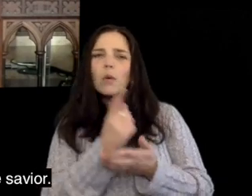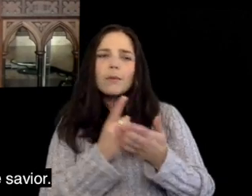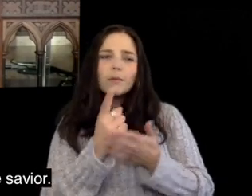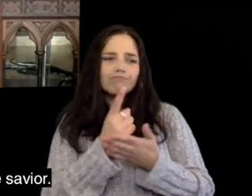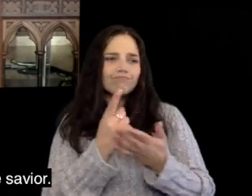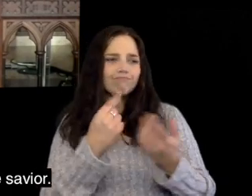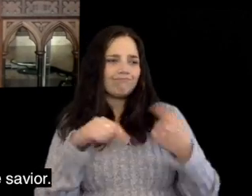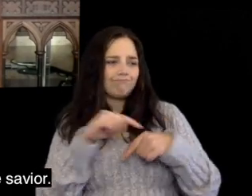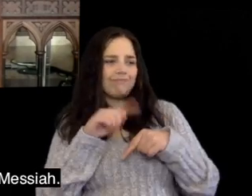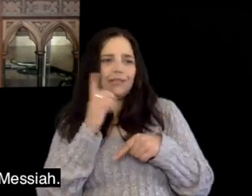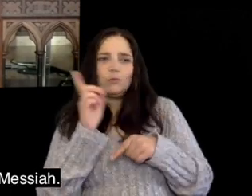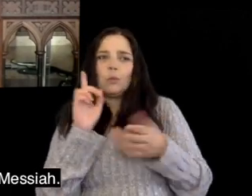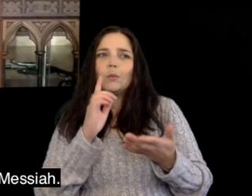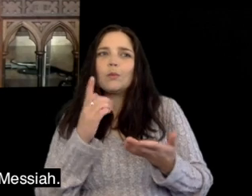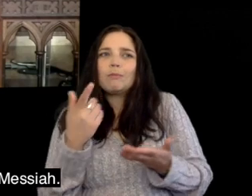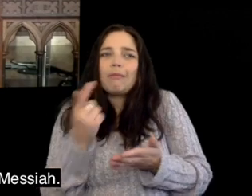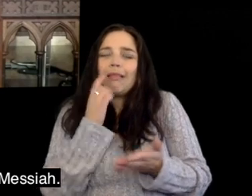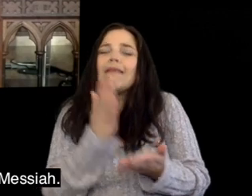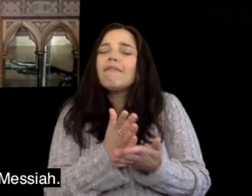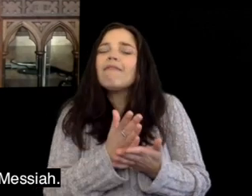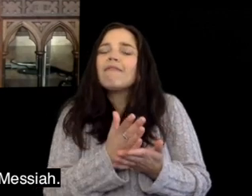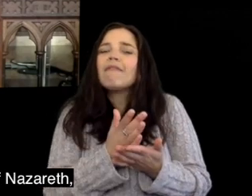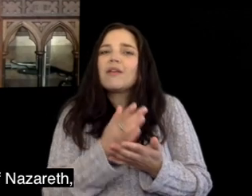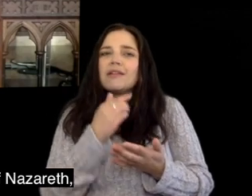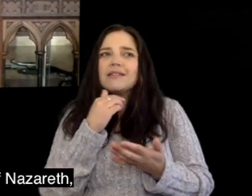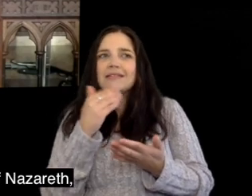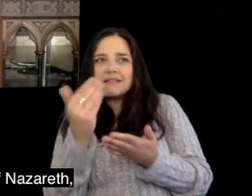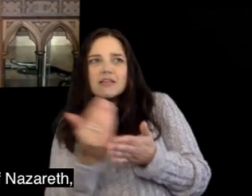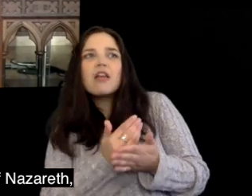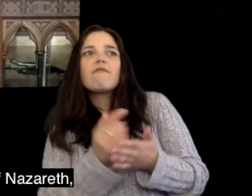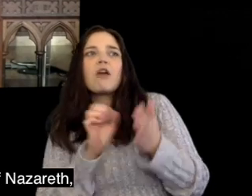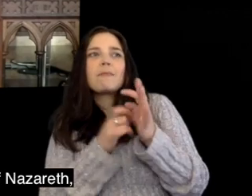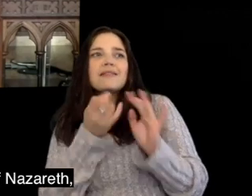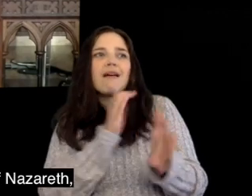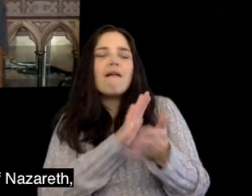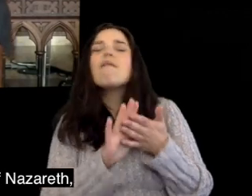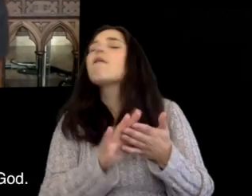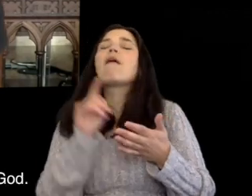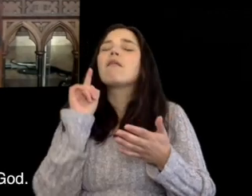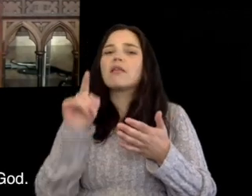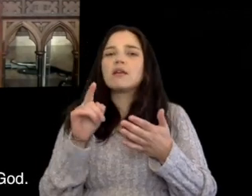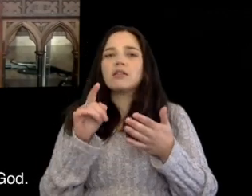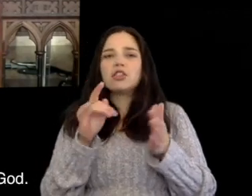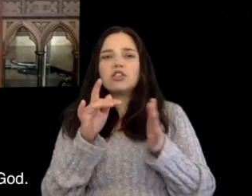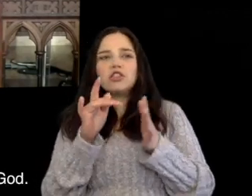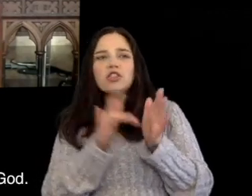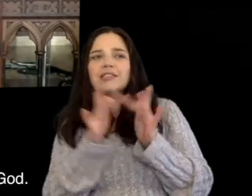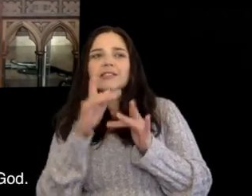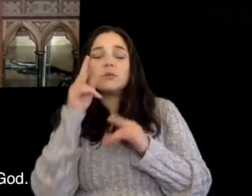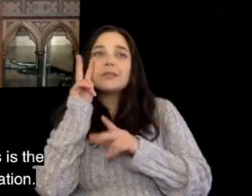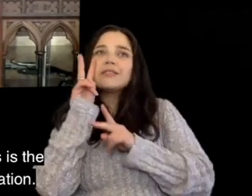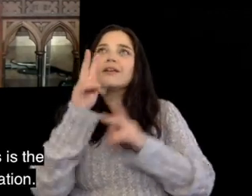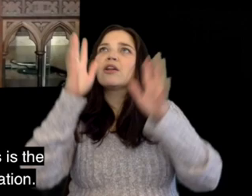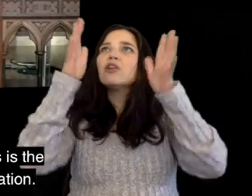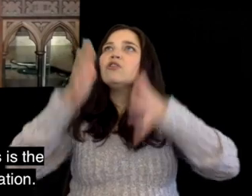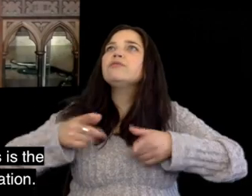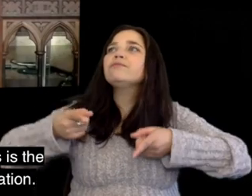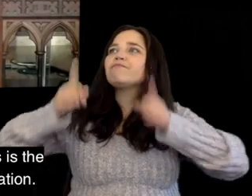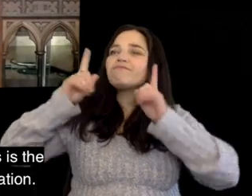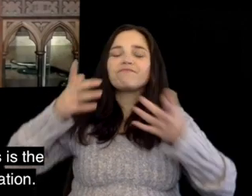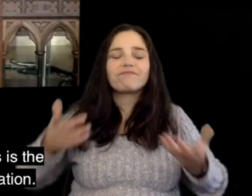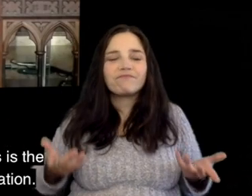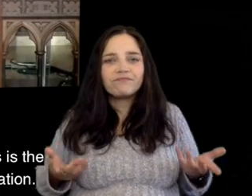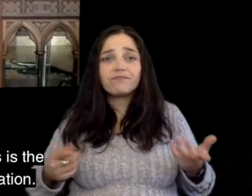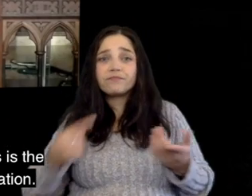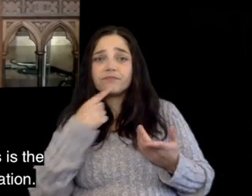We believe in Jesus. We believe that he's the Savior. We believe that he's the Messiah. We believe that in Jesus of Nazareth, we see the glory of